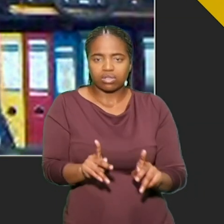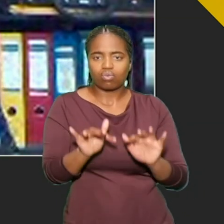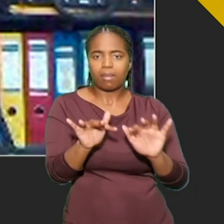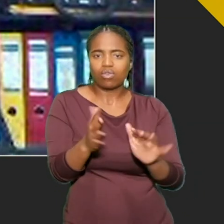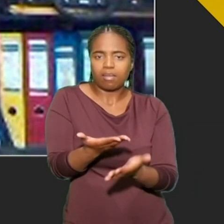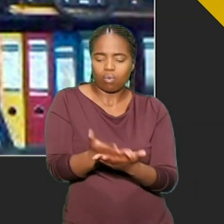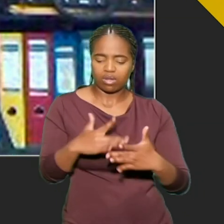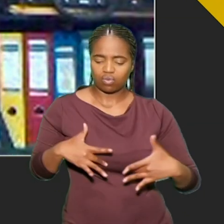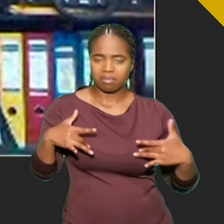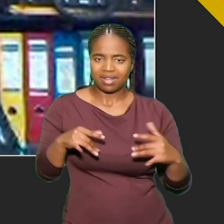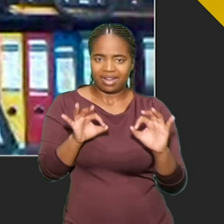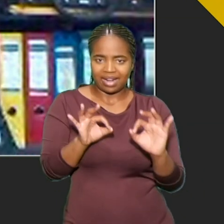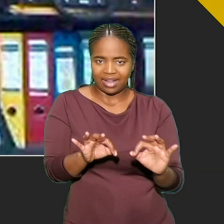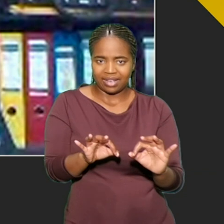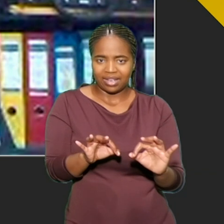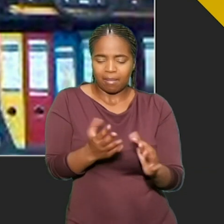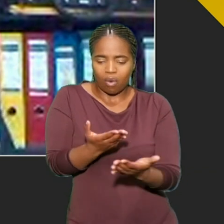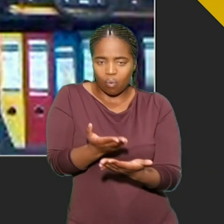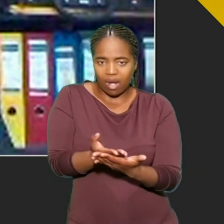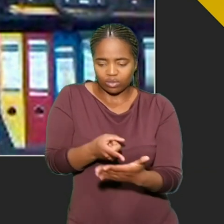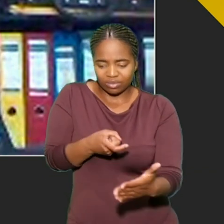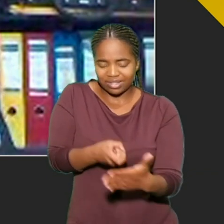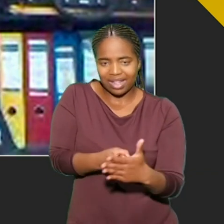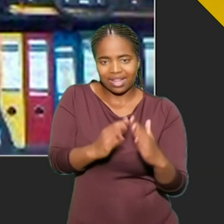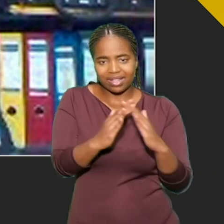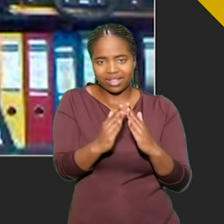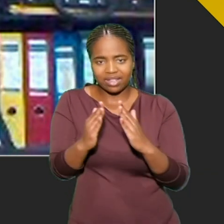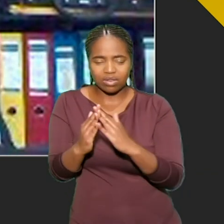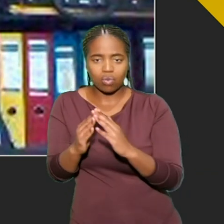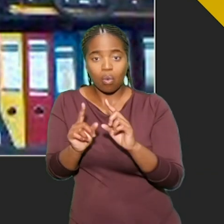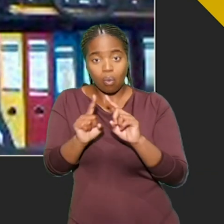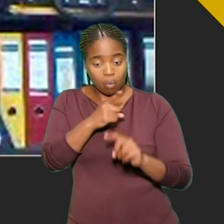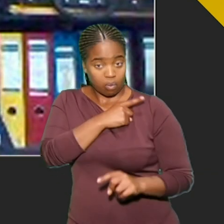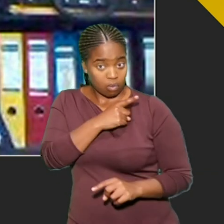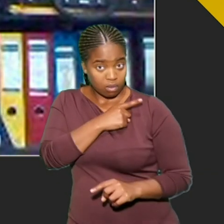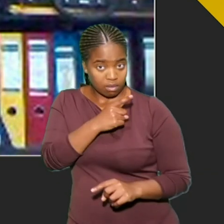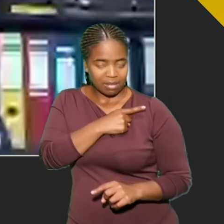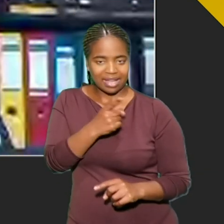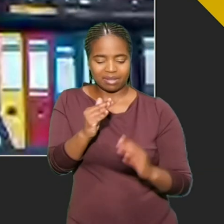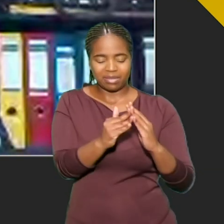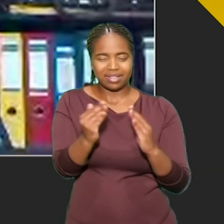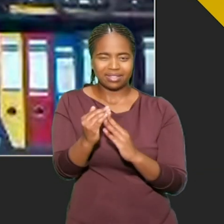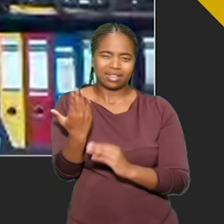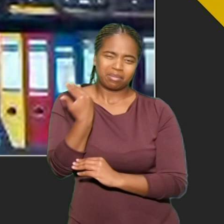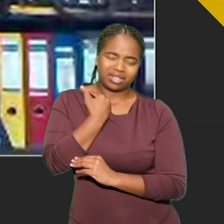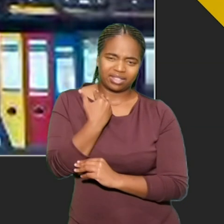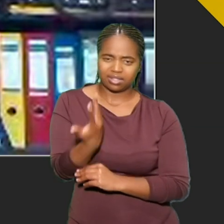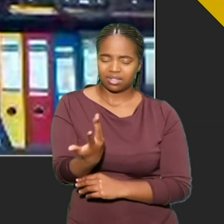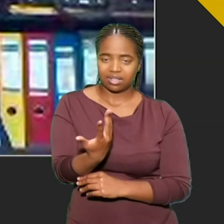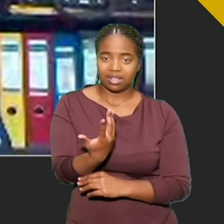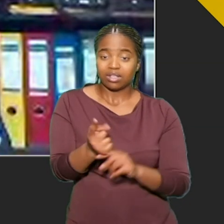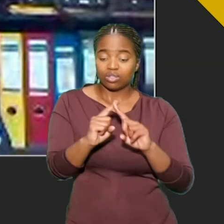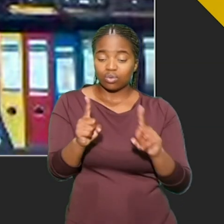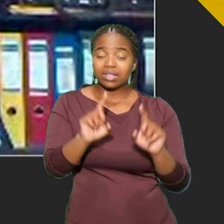cities and making sure that we can provide affordable housing. So in reality, we have not changed the spatial